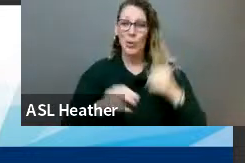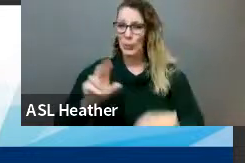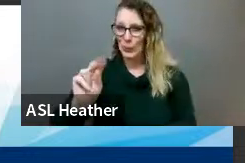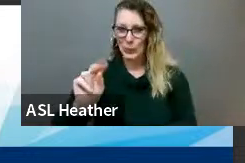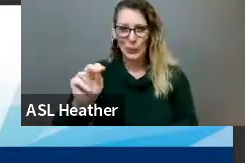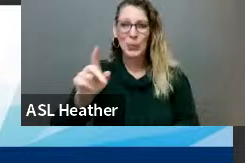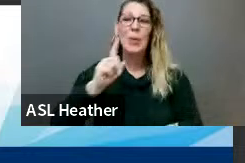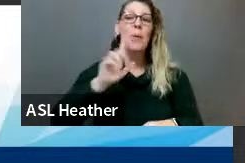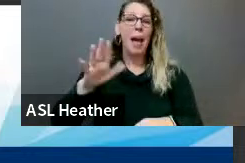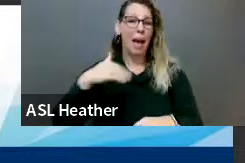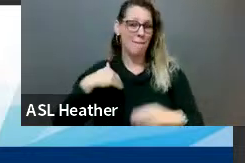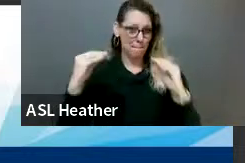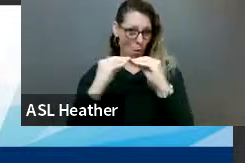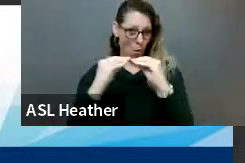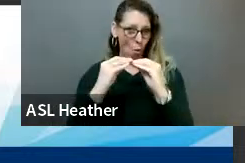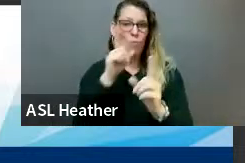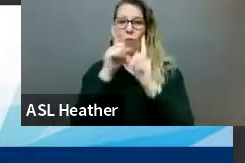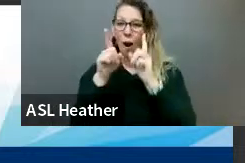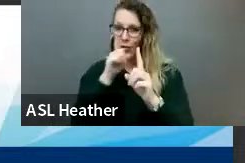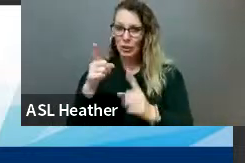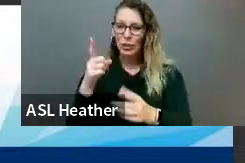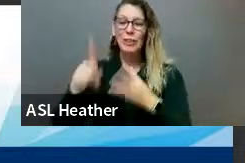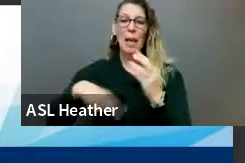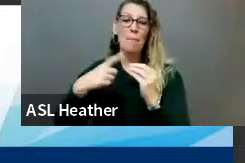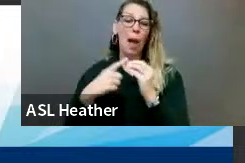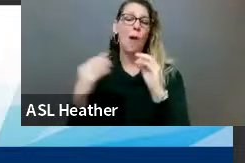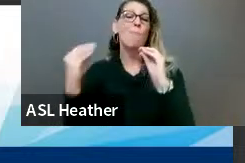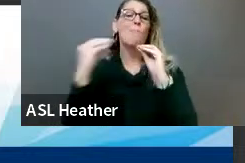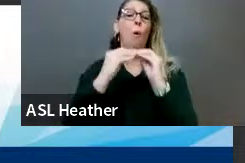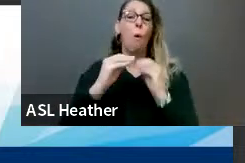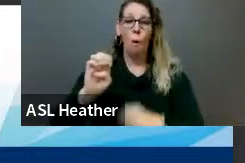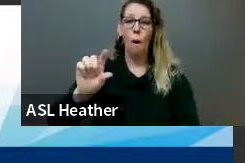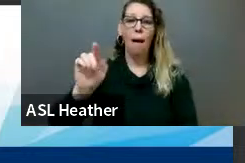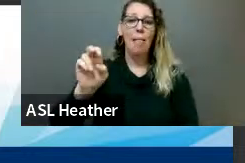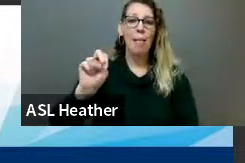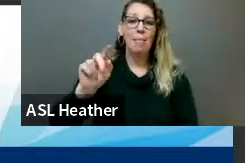additional conversation about additional elements. For example,